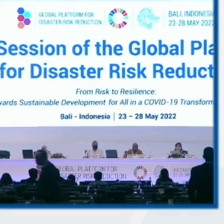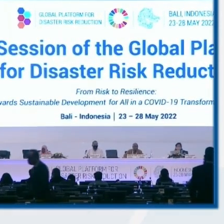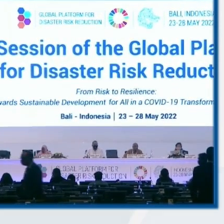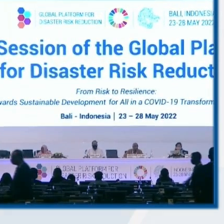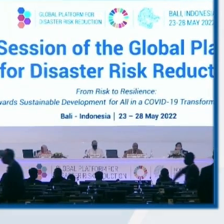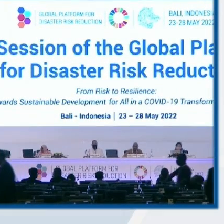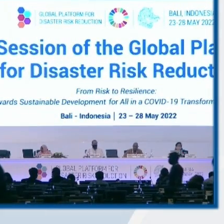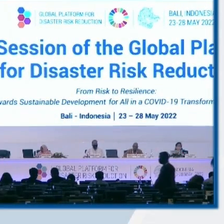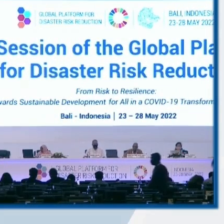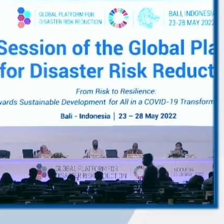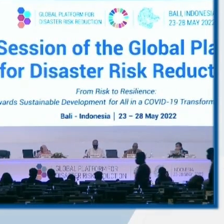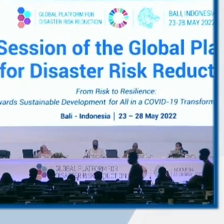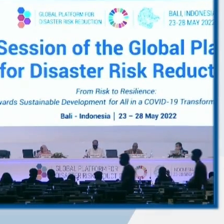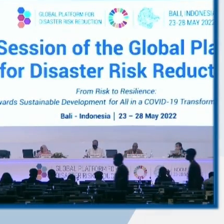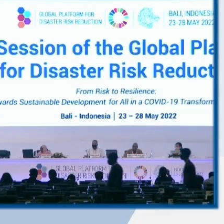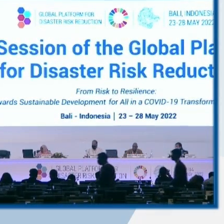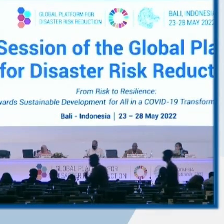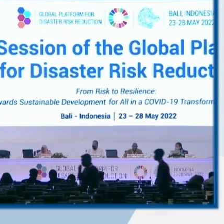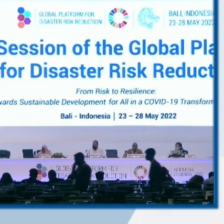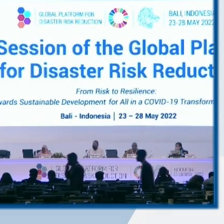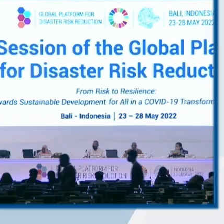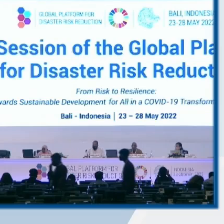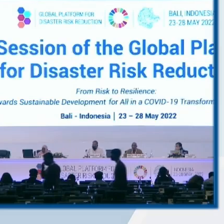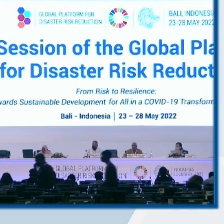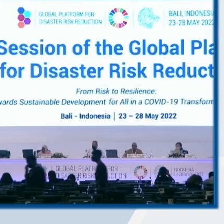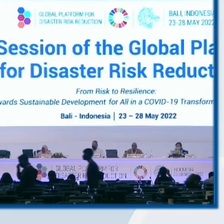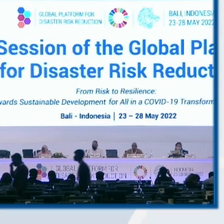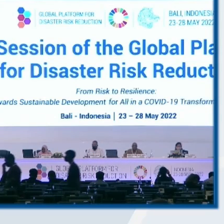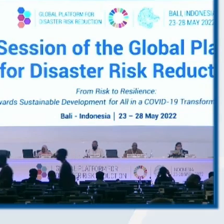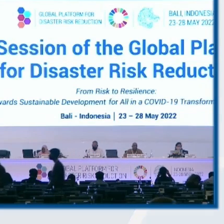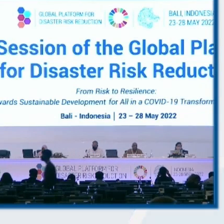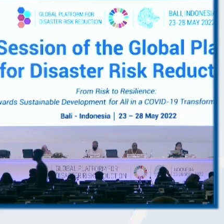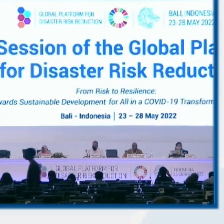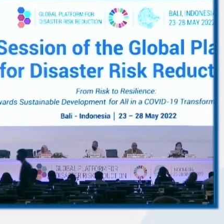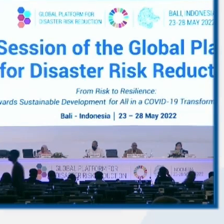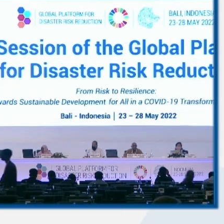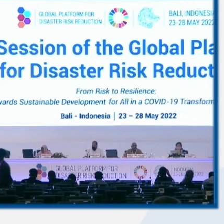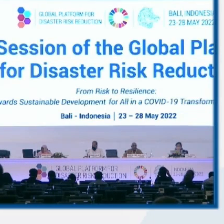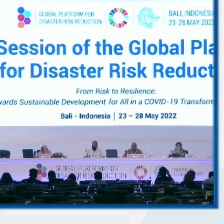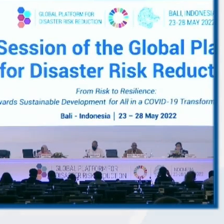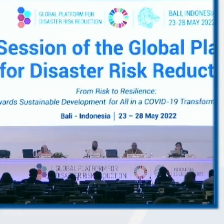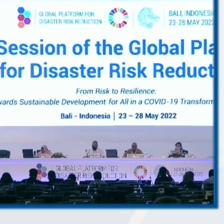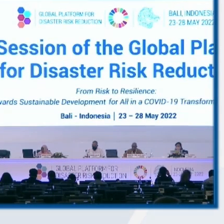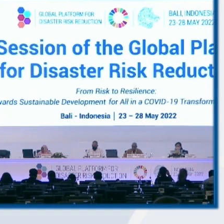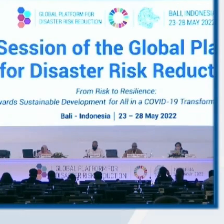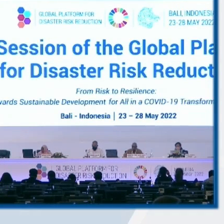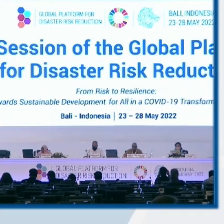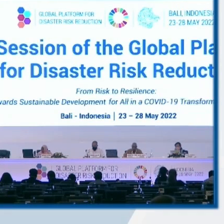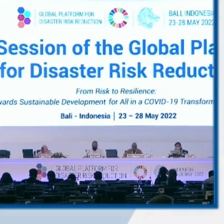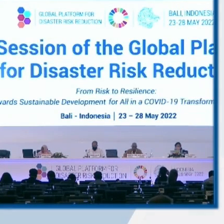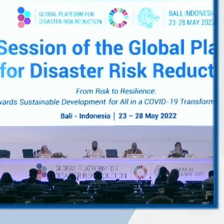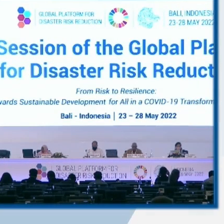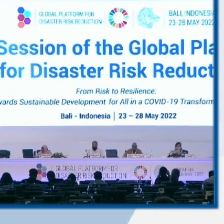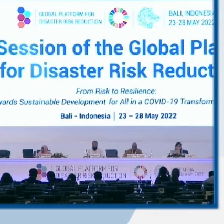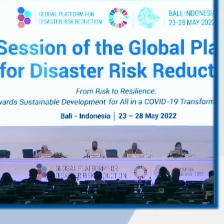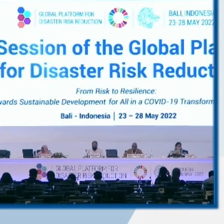Multi-Sectoral Approaches to Managing Risks. I'd like to welcome everybody, both those who are here in person and those who are